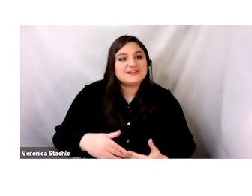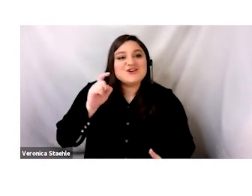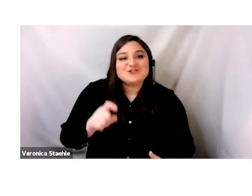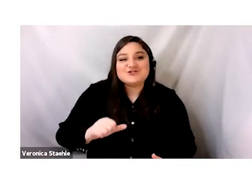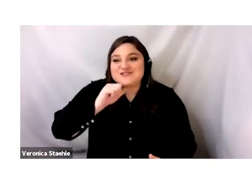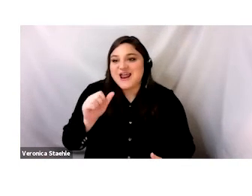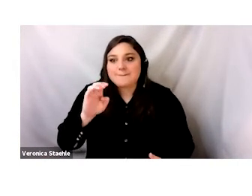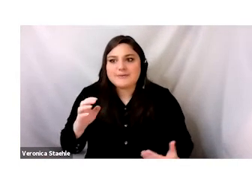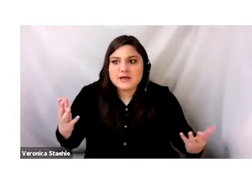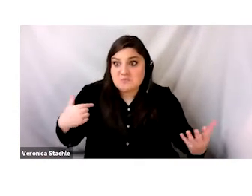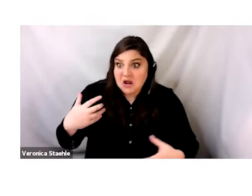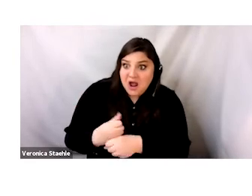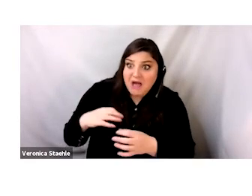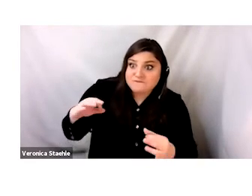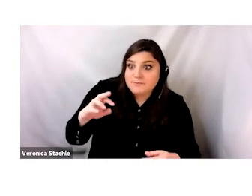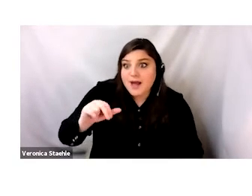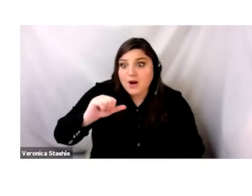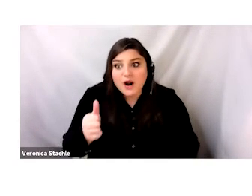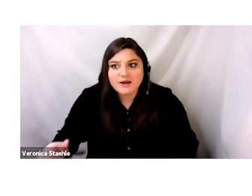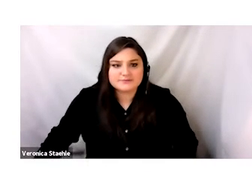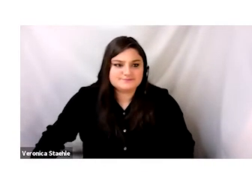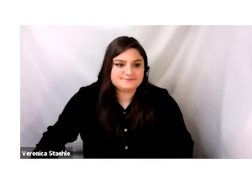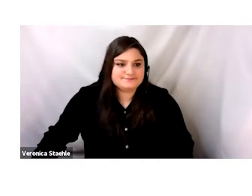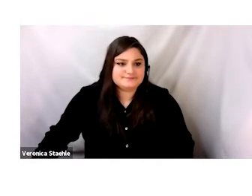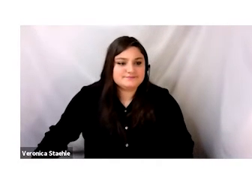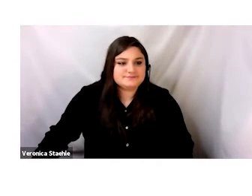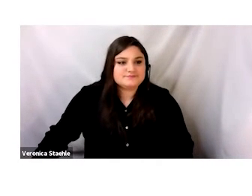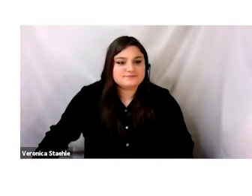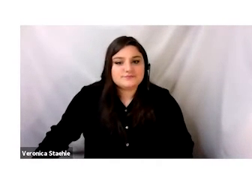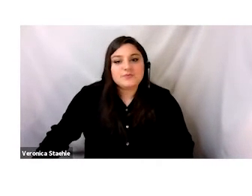get feedback on the prototype at the end? So questions